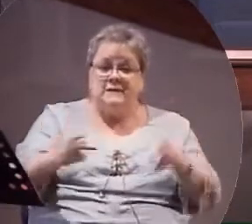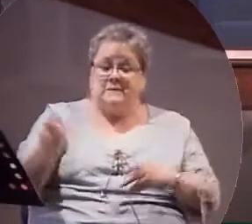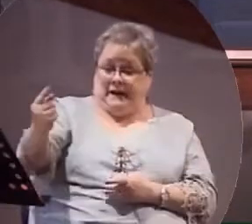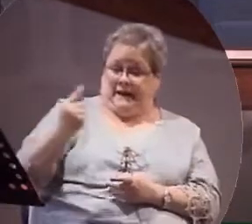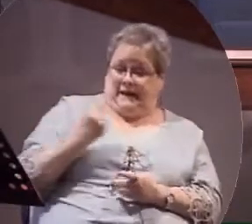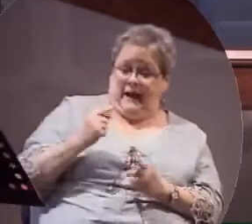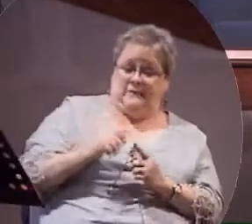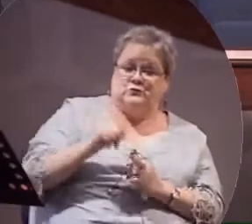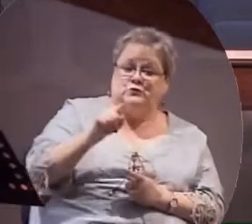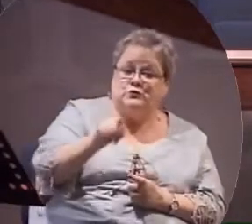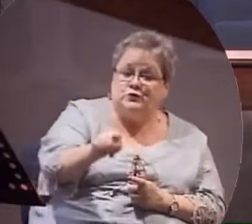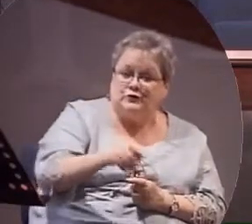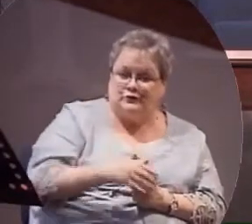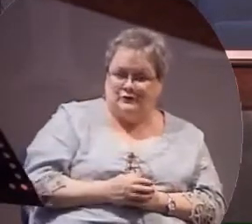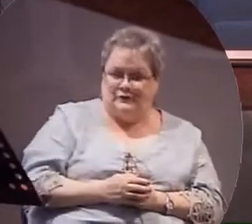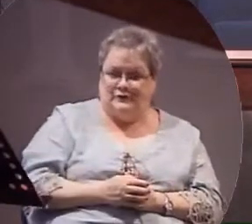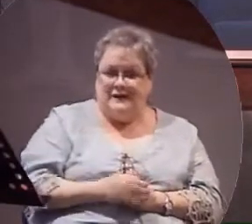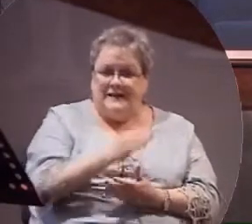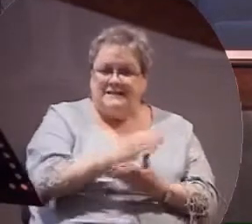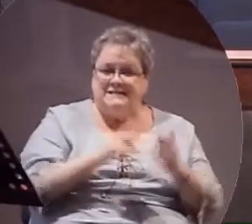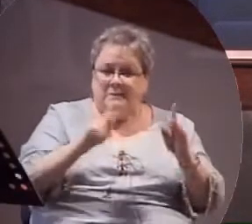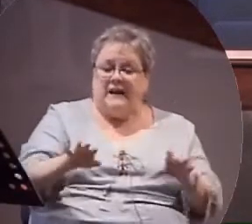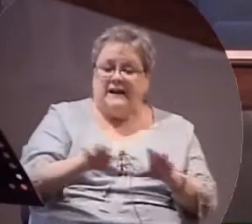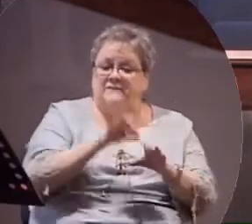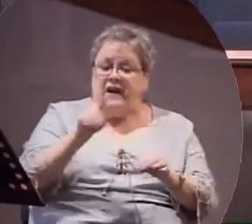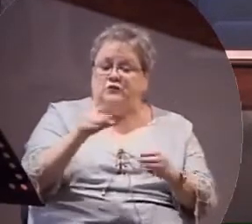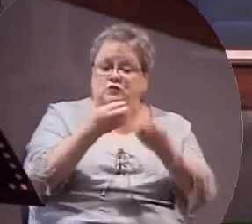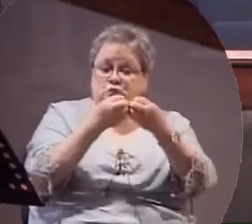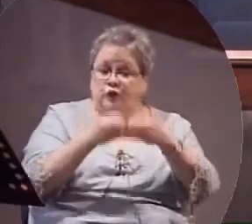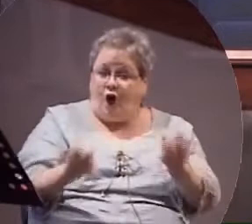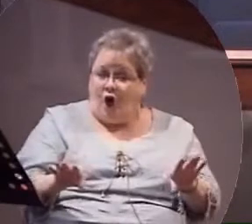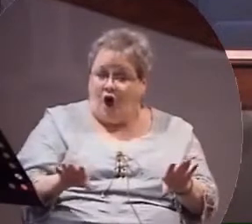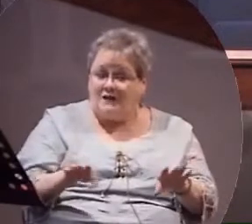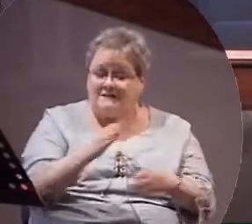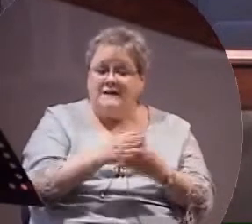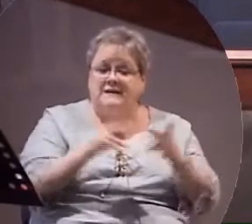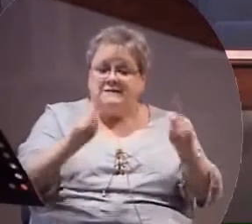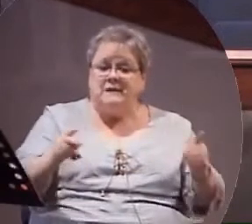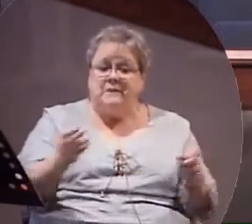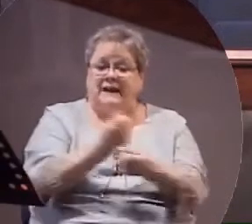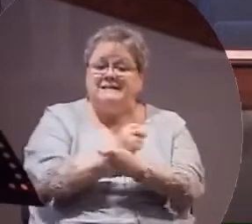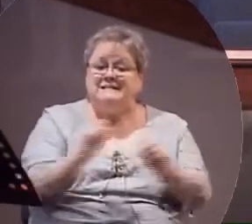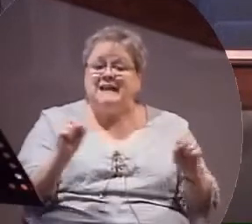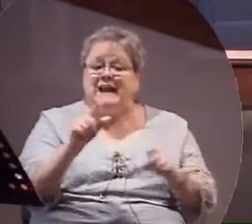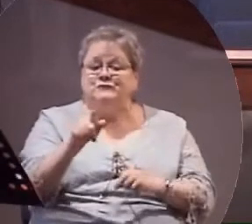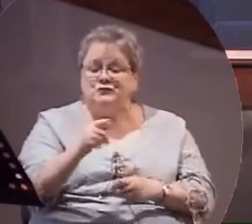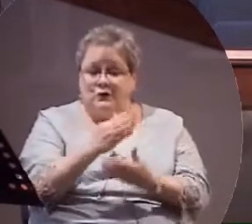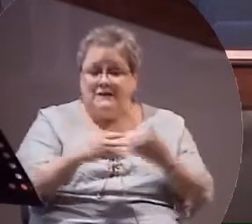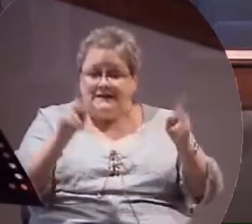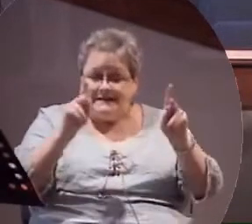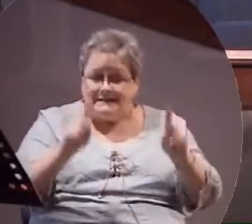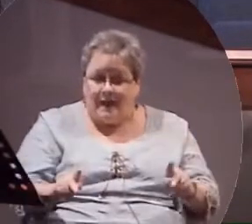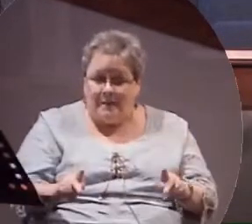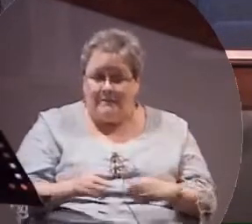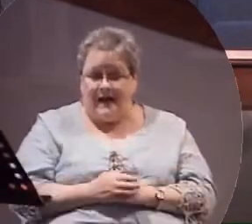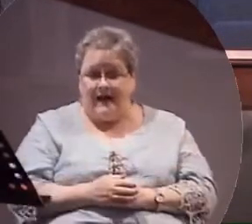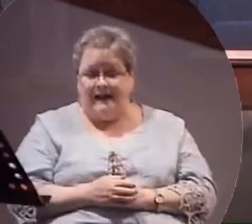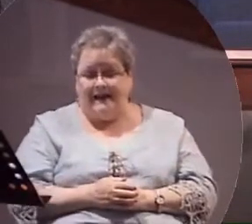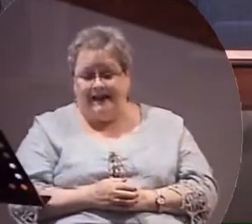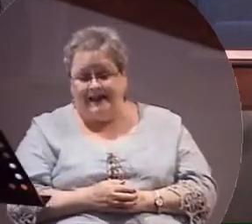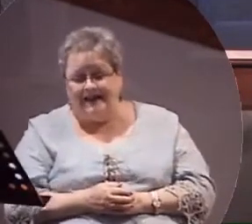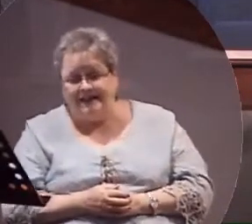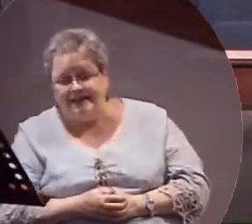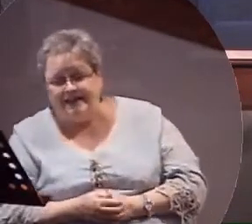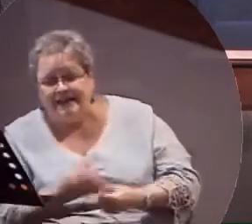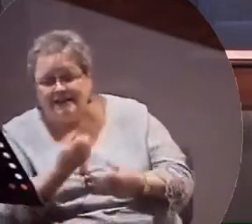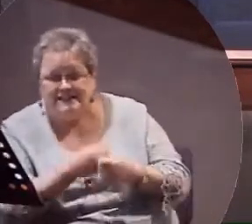were. Somebody found you lost. Somebody rescued you. Somebody threw you a lifeline.